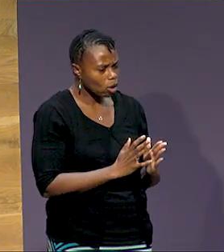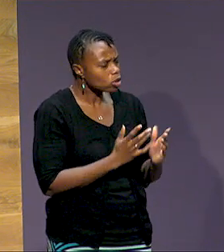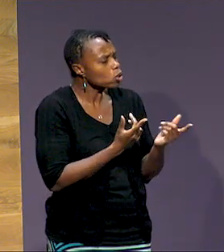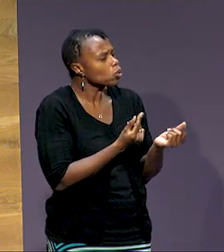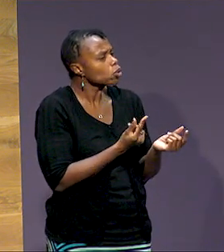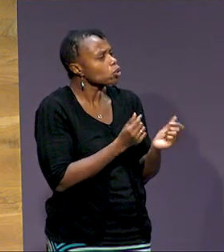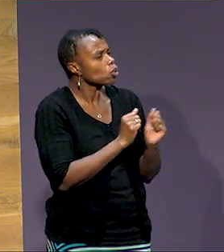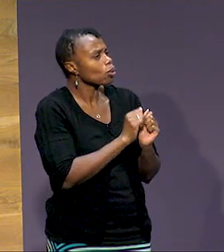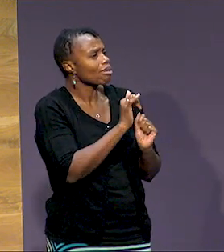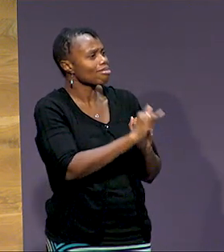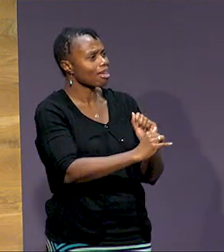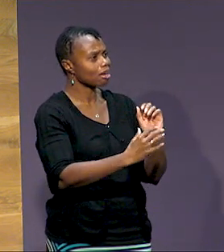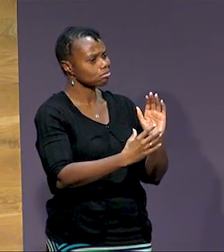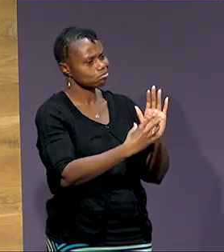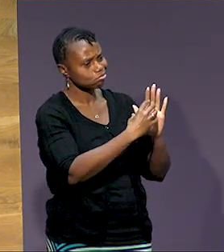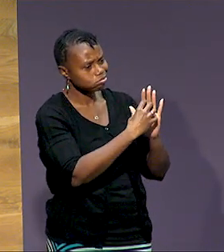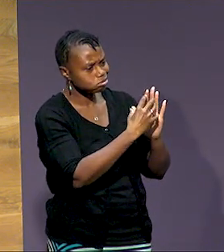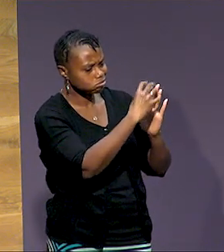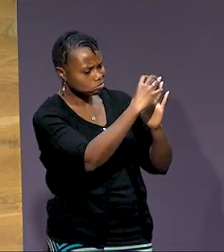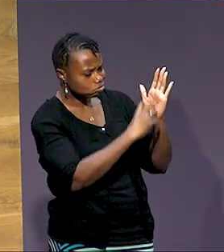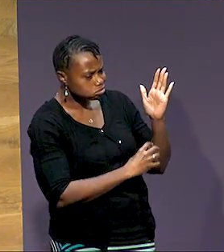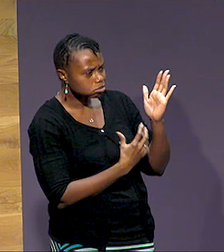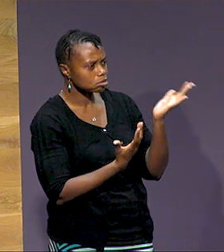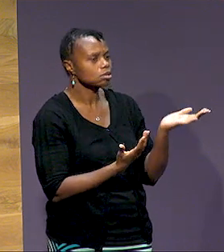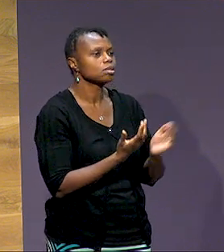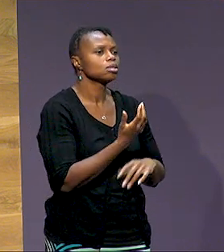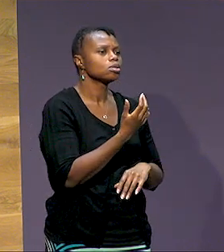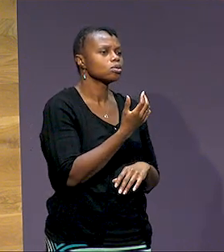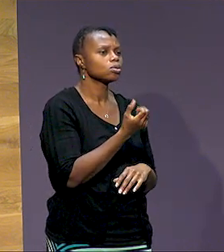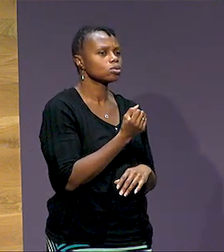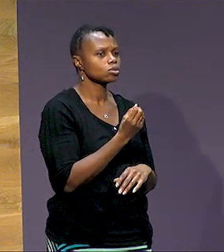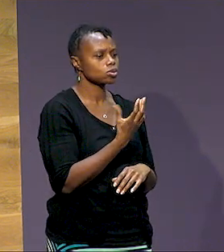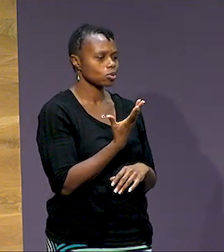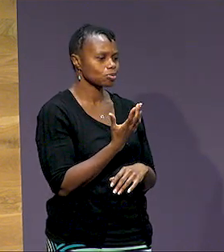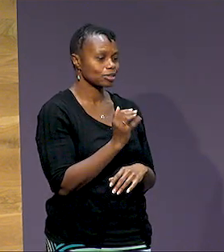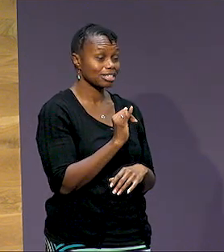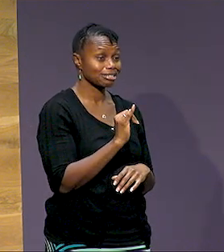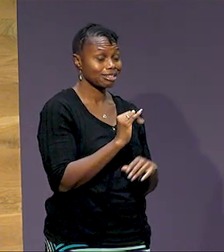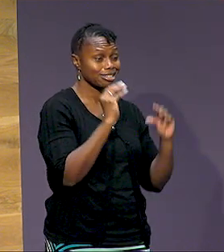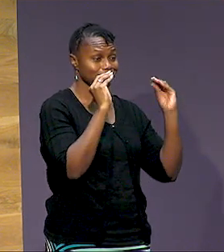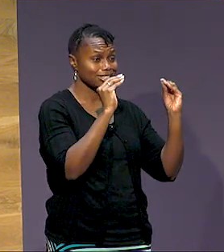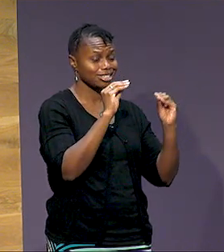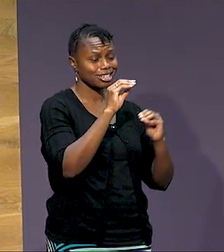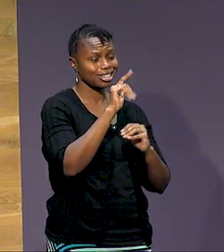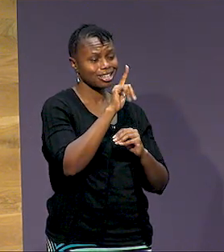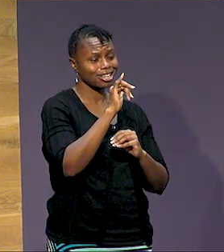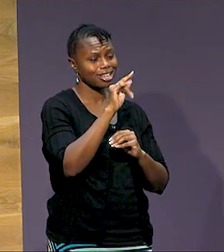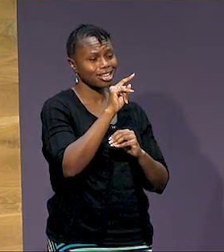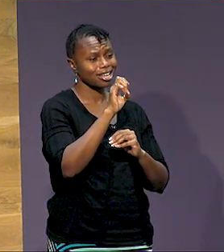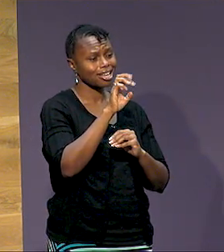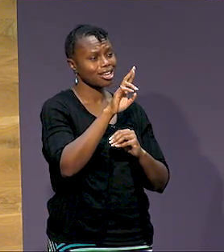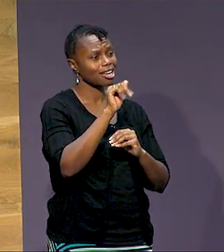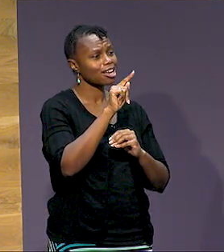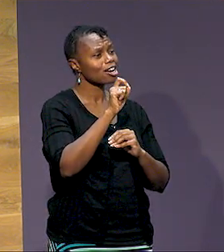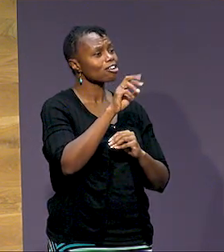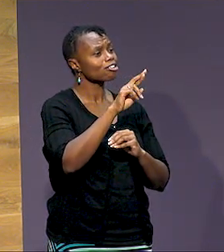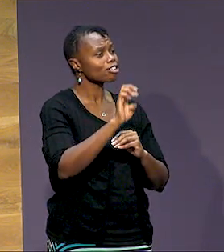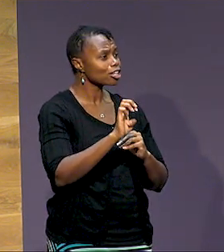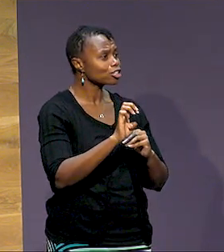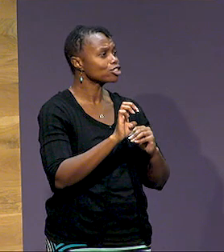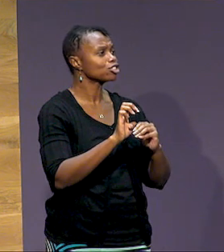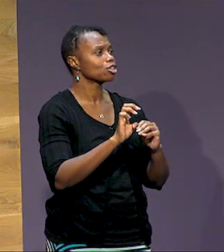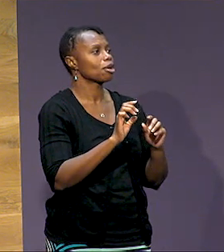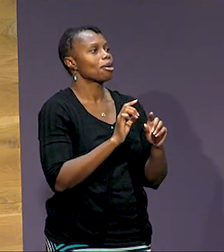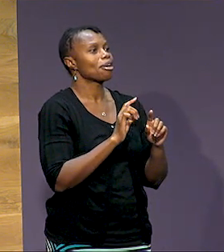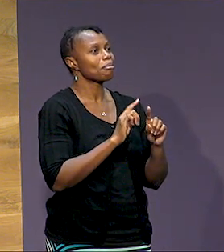literary perspective. So in some ways, it's almost like teaching lit classes, but using the Bible as your main text. And that's been